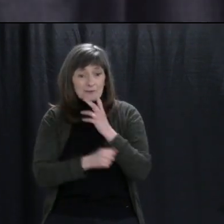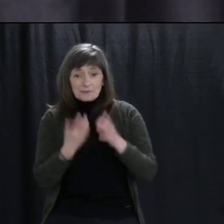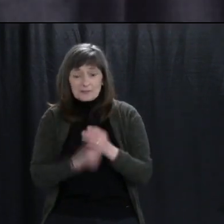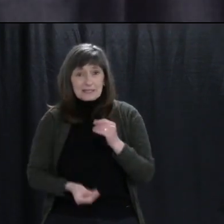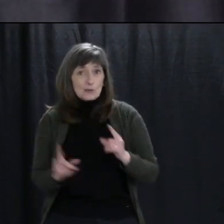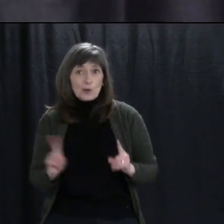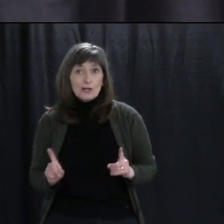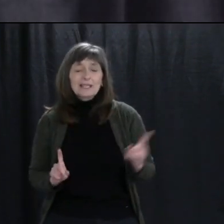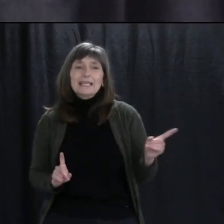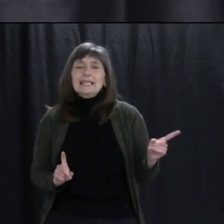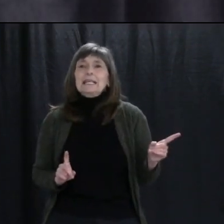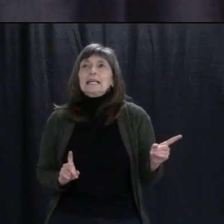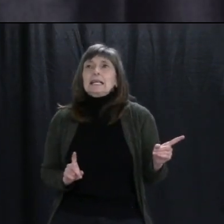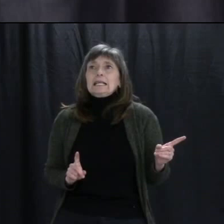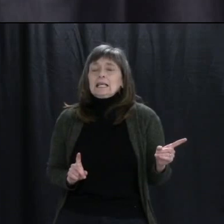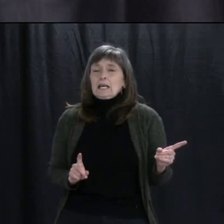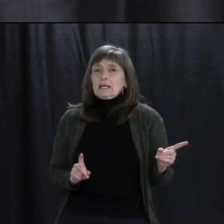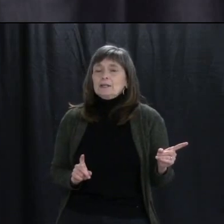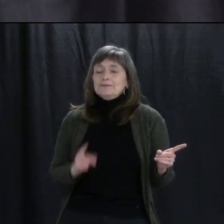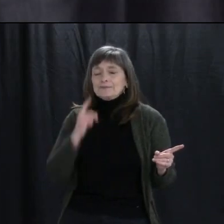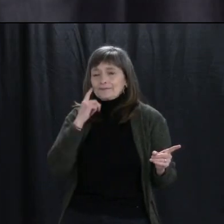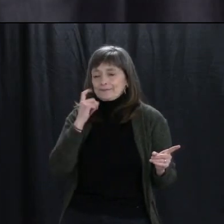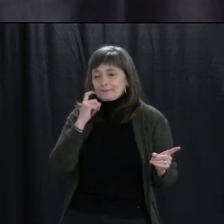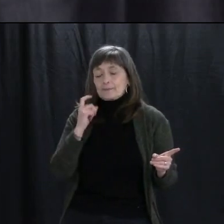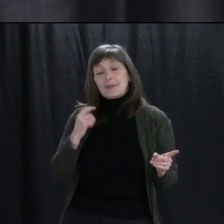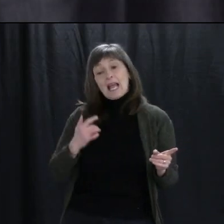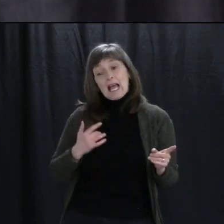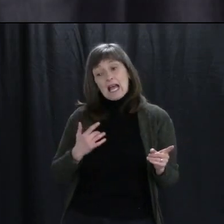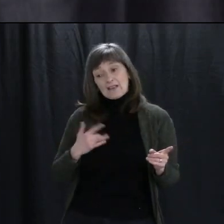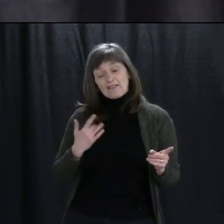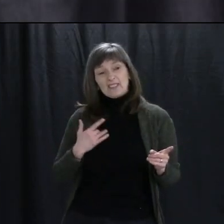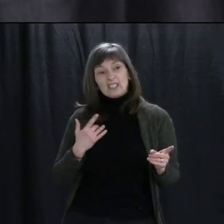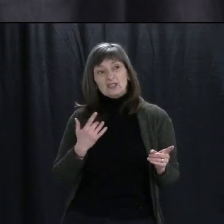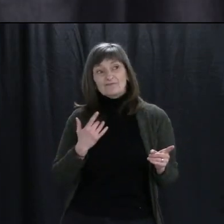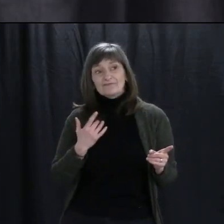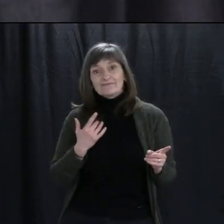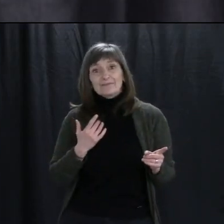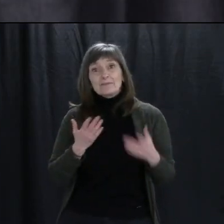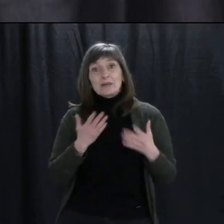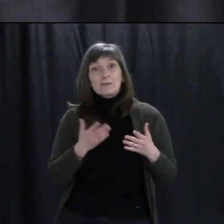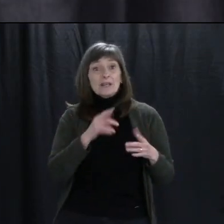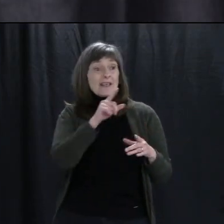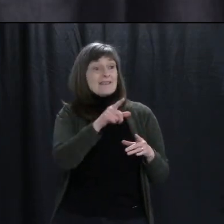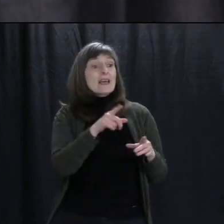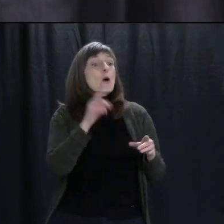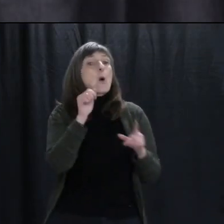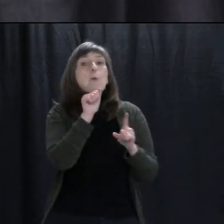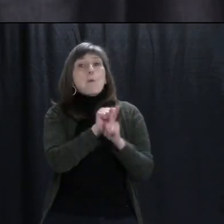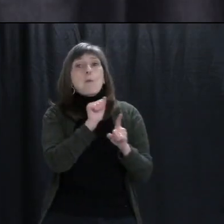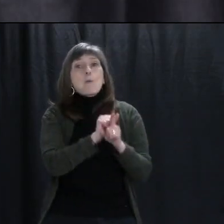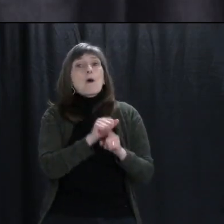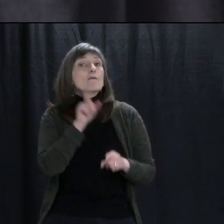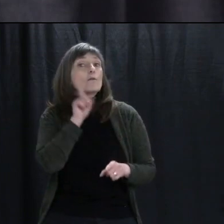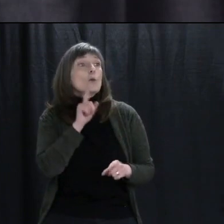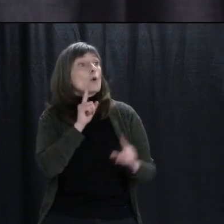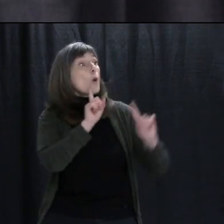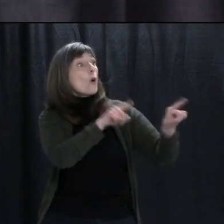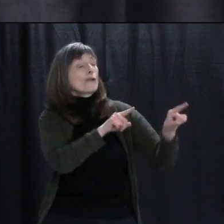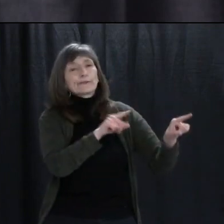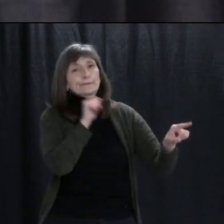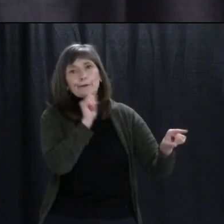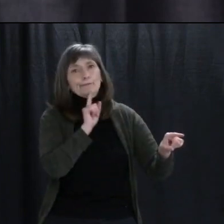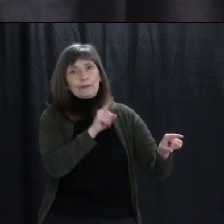first place, and that's another issue that the federal government are having to deal with. Our thrust is to